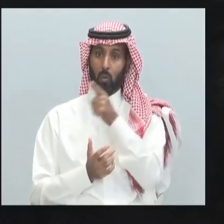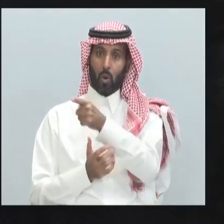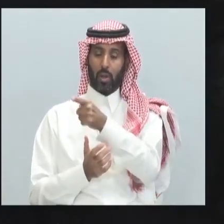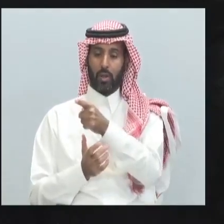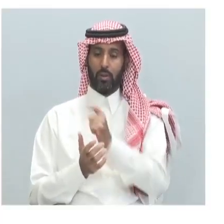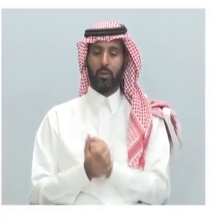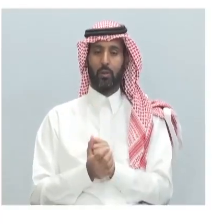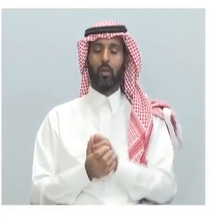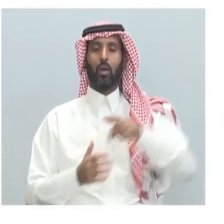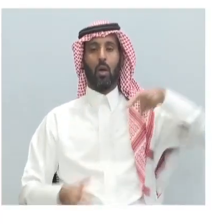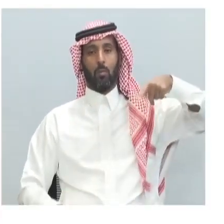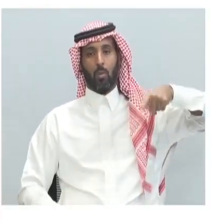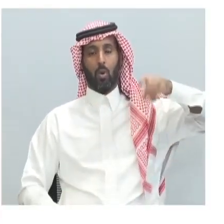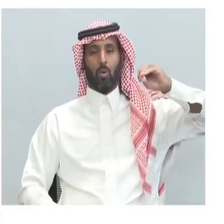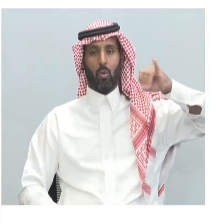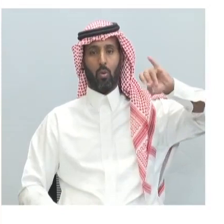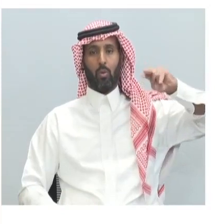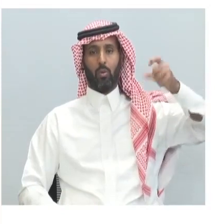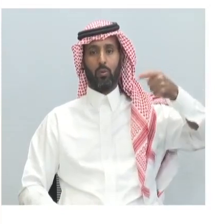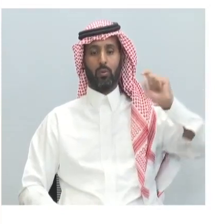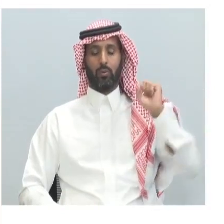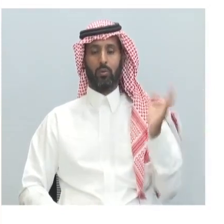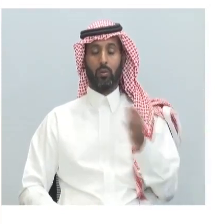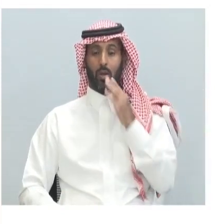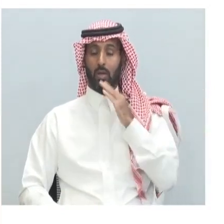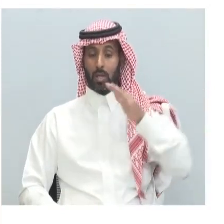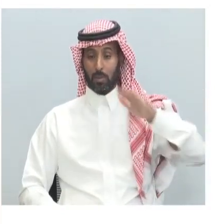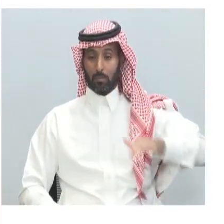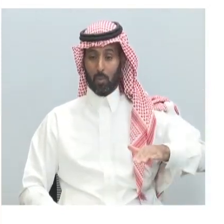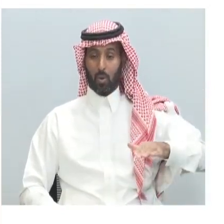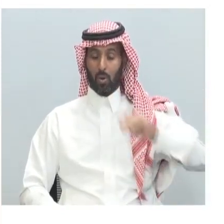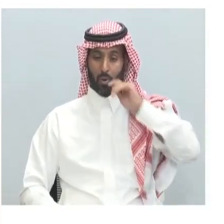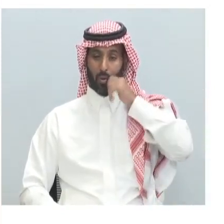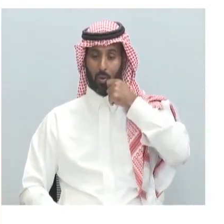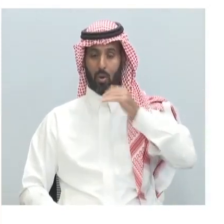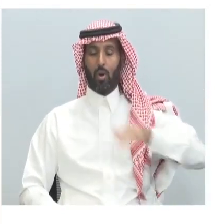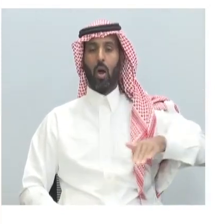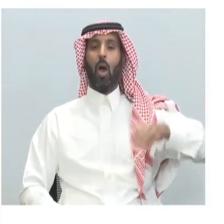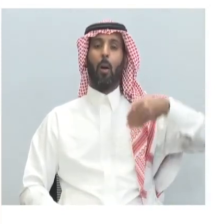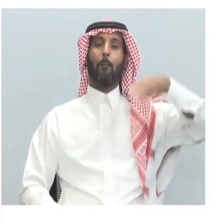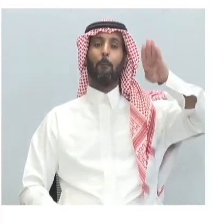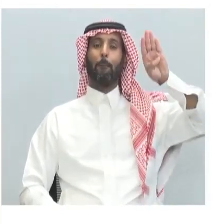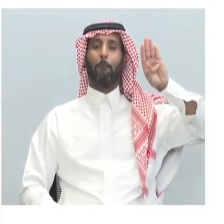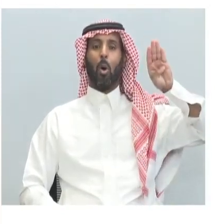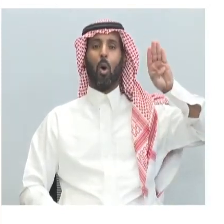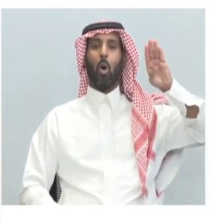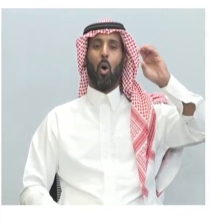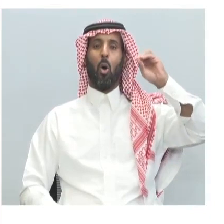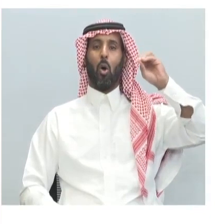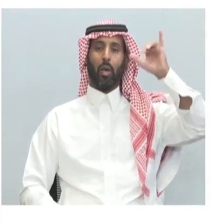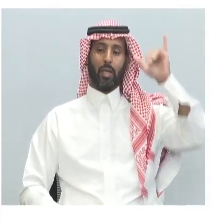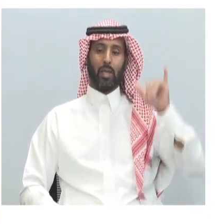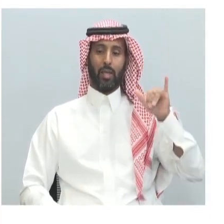pointing. Excellent. The second picture here, we have this boy. Excellent. We have a boy